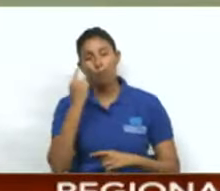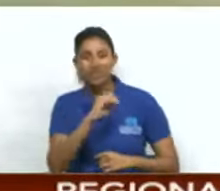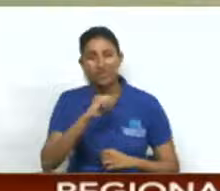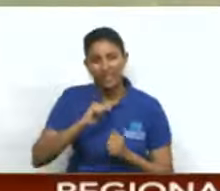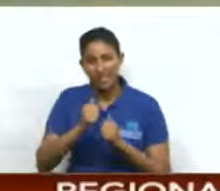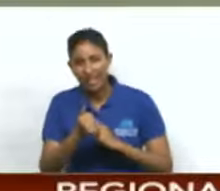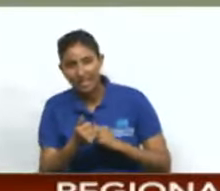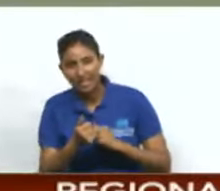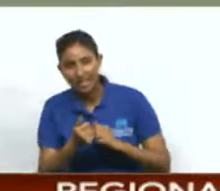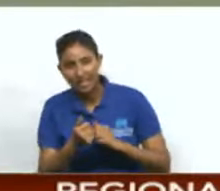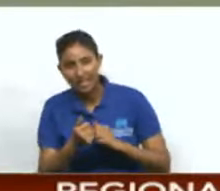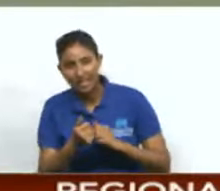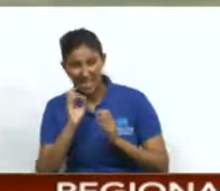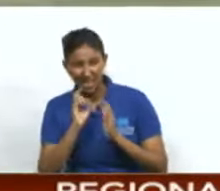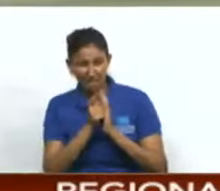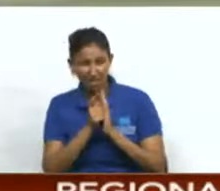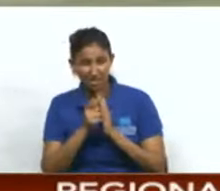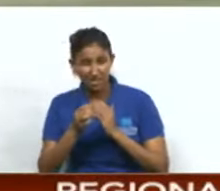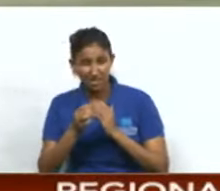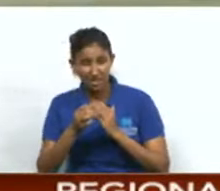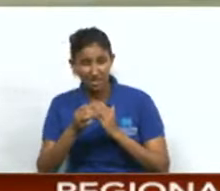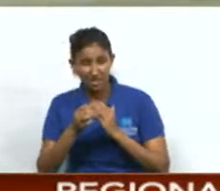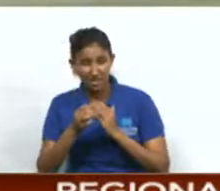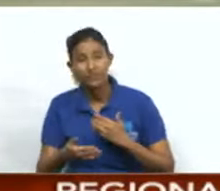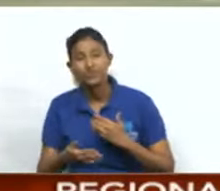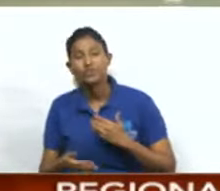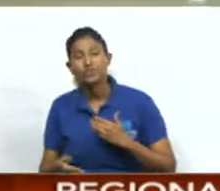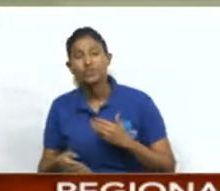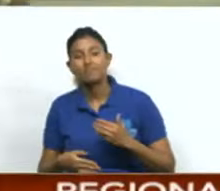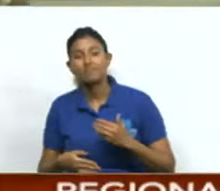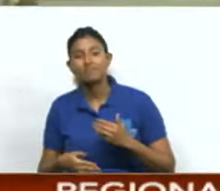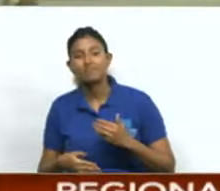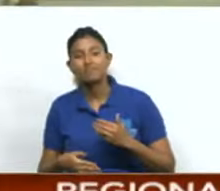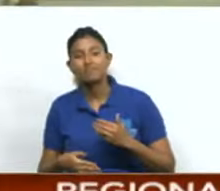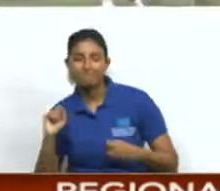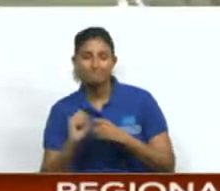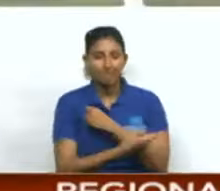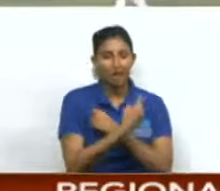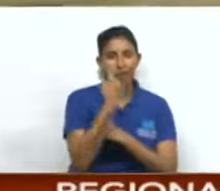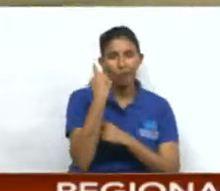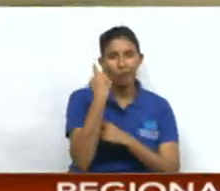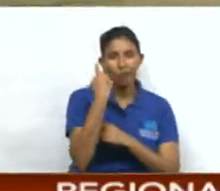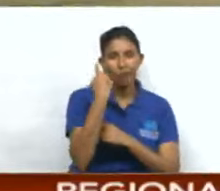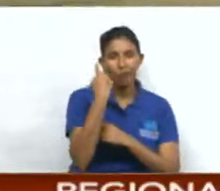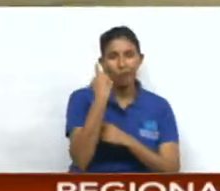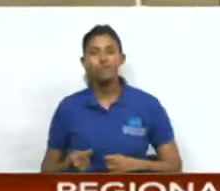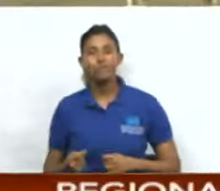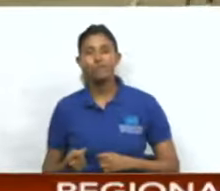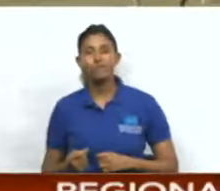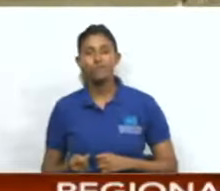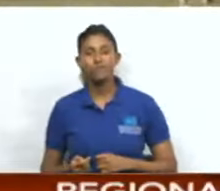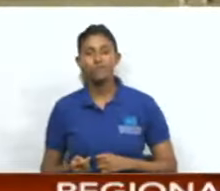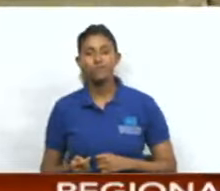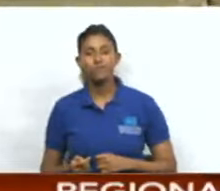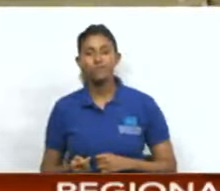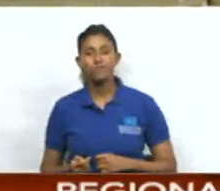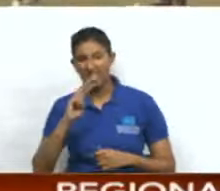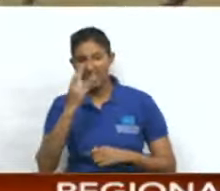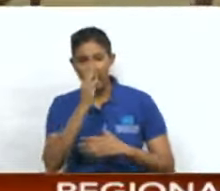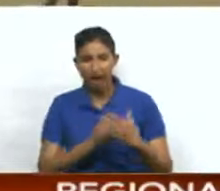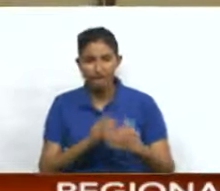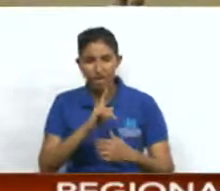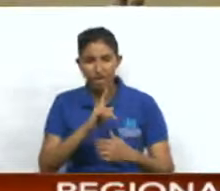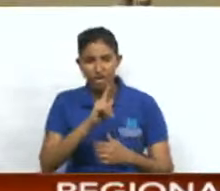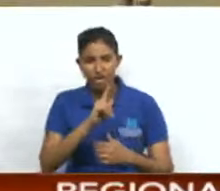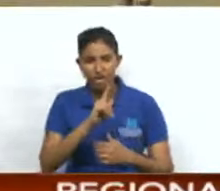McKechnie gave Deshaun Plaza an invitation to put the visitors back level. In the second half, Trinity came back with the same energy. They'd have to wait until